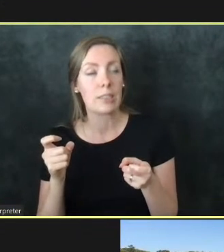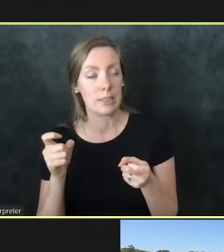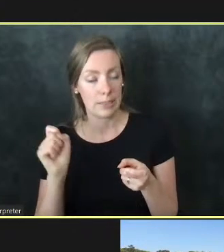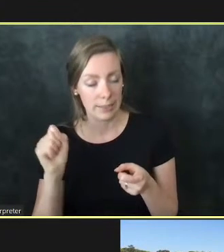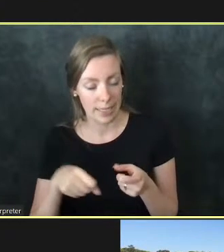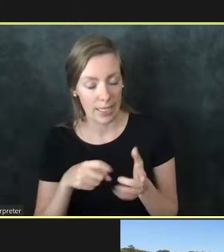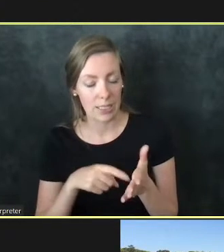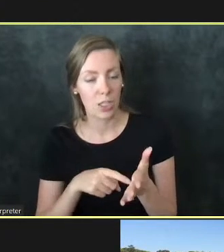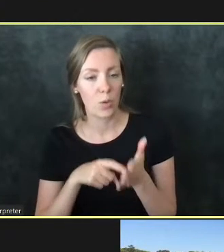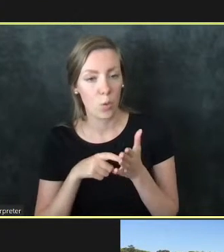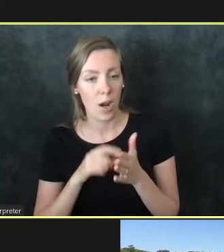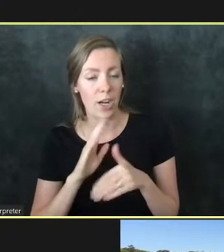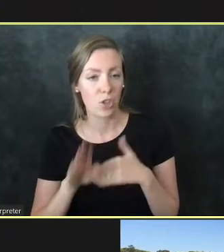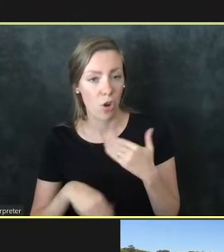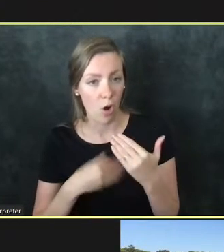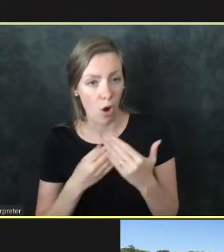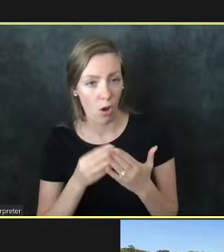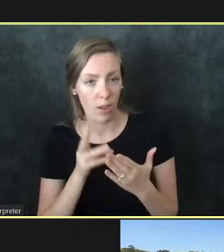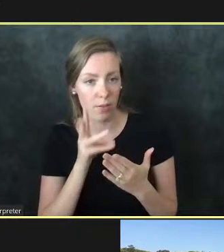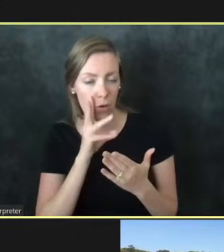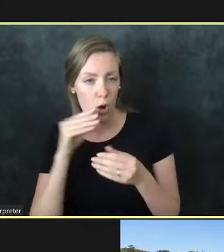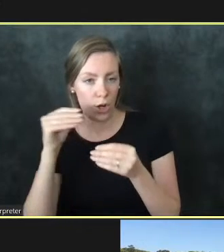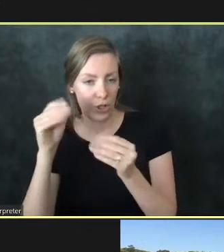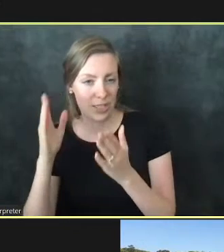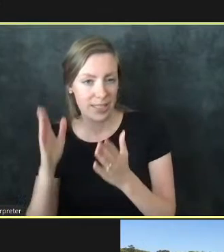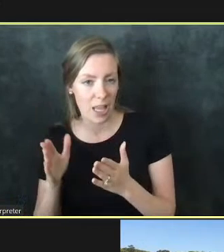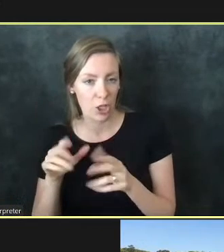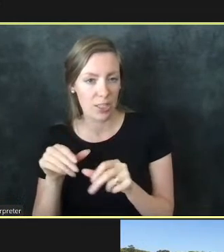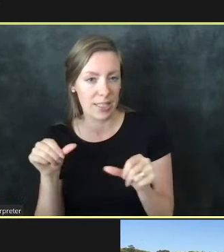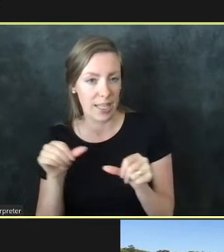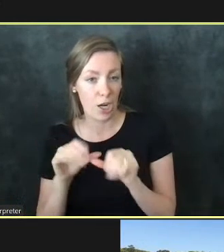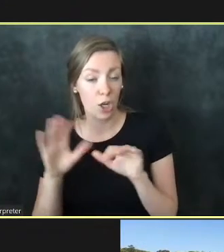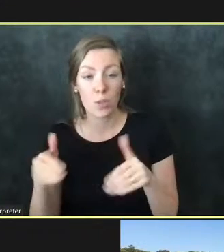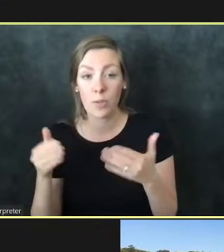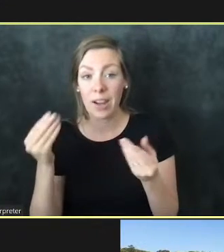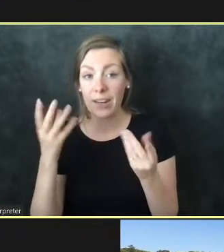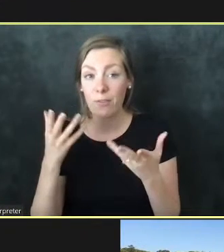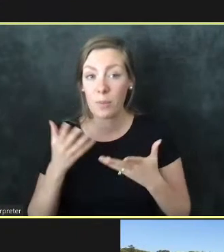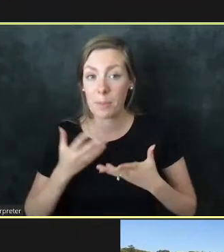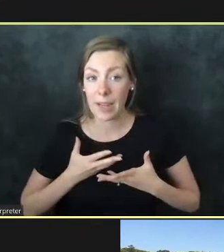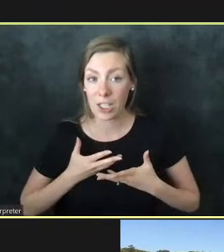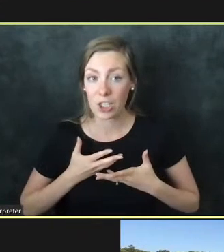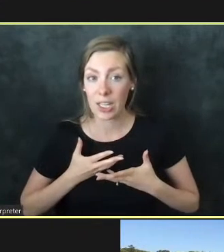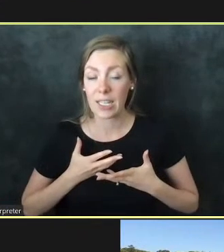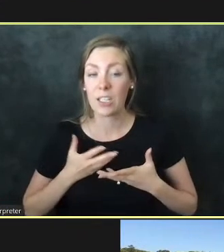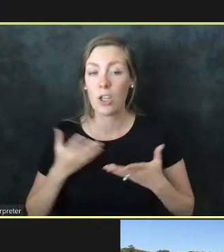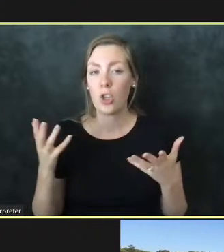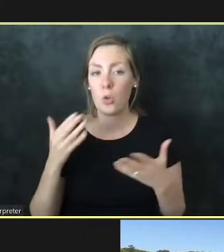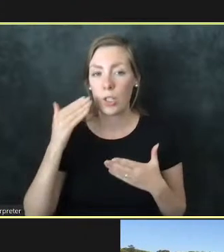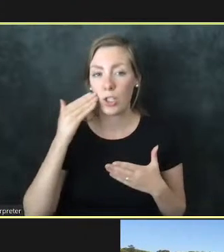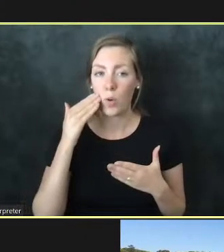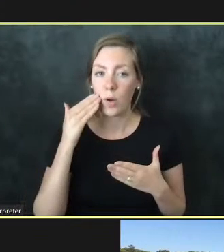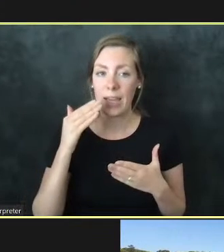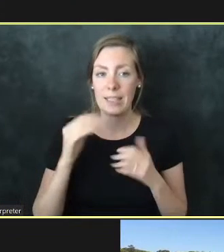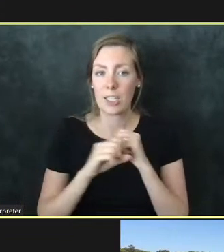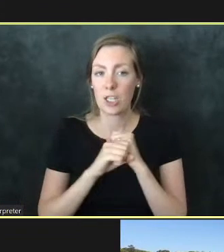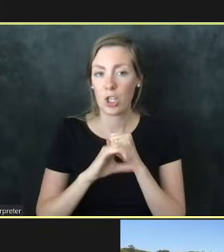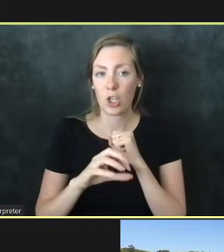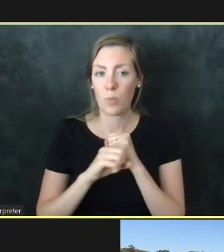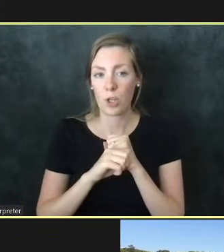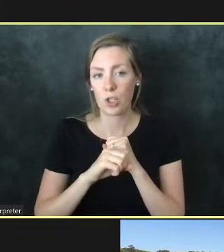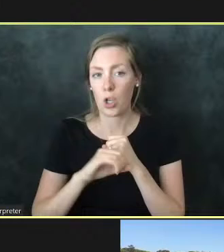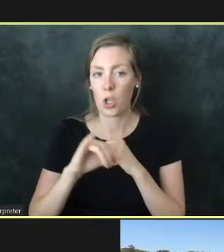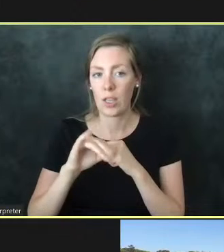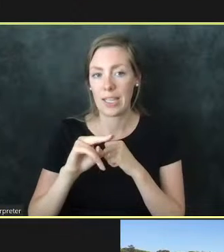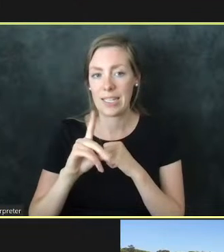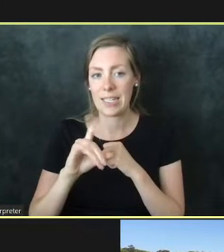require all que the water quiere que retailers in this todos area los que to venden provide agua en esta information área que provean as información commercial, que viene industrial, siendo